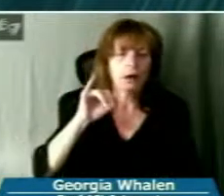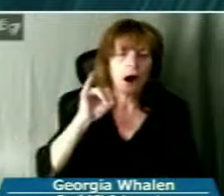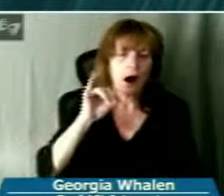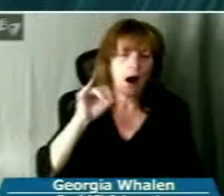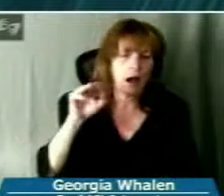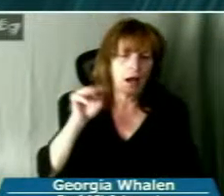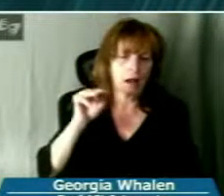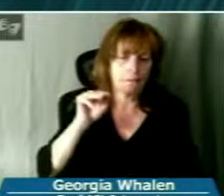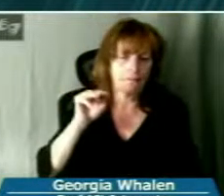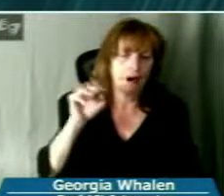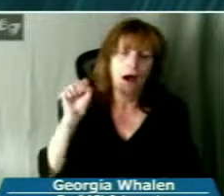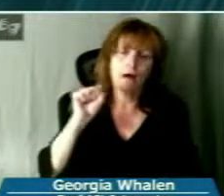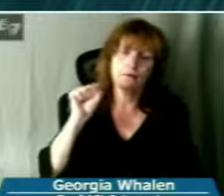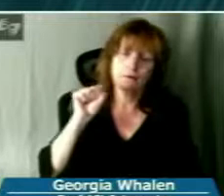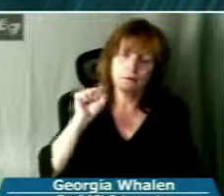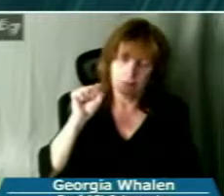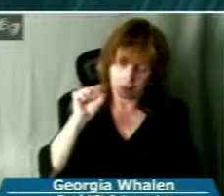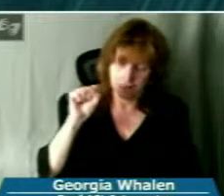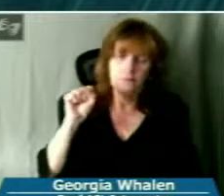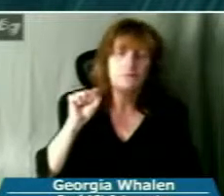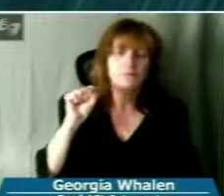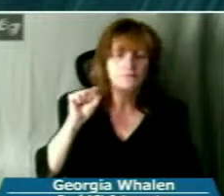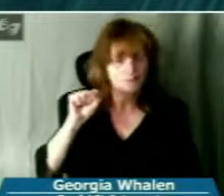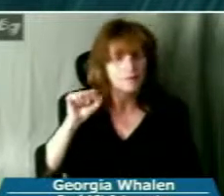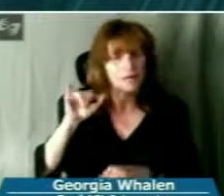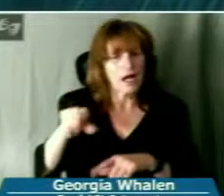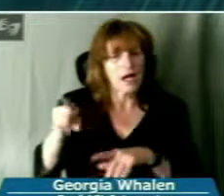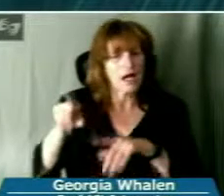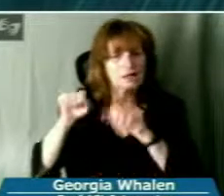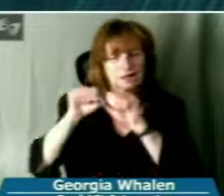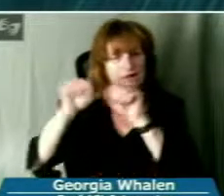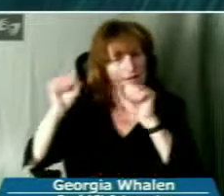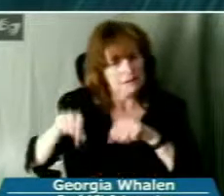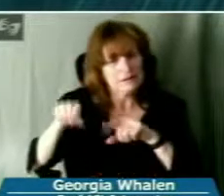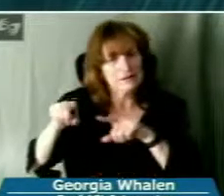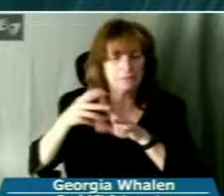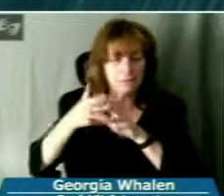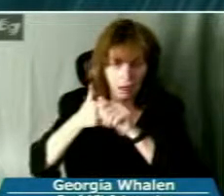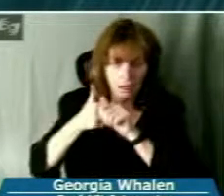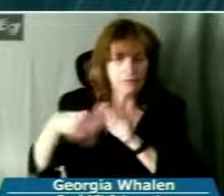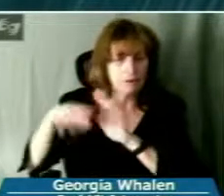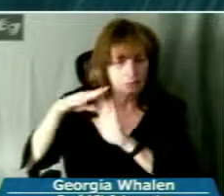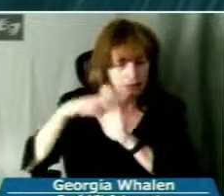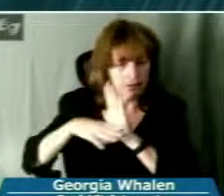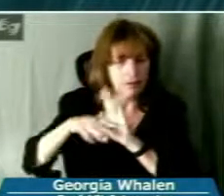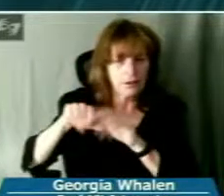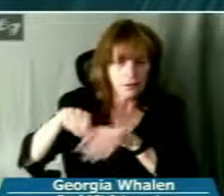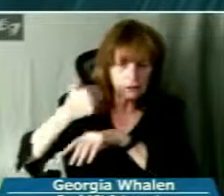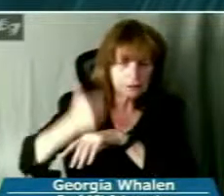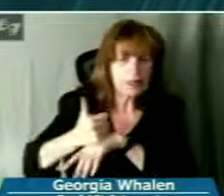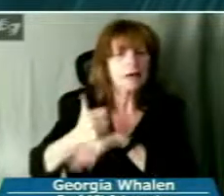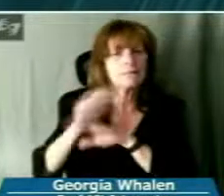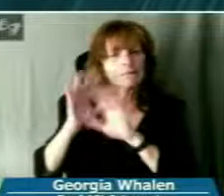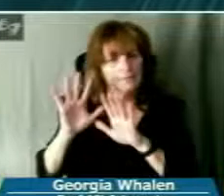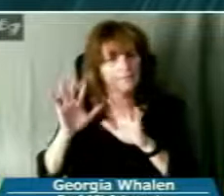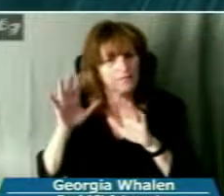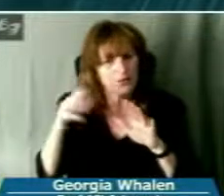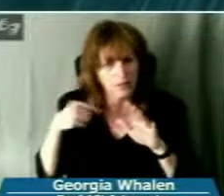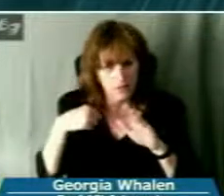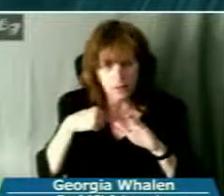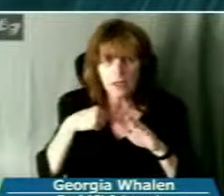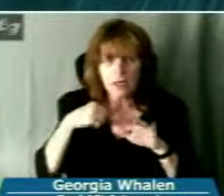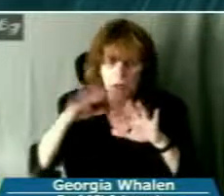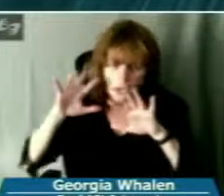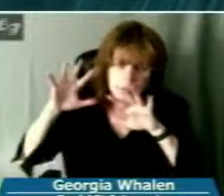But yes, individuals from the Roslyn were involved, and at no time did we take over the facility. And